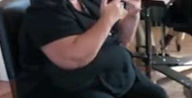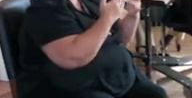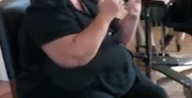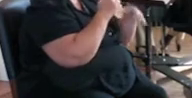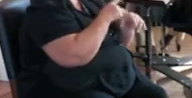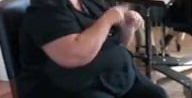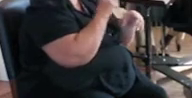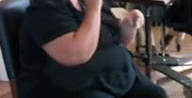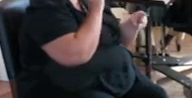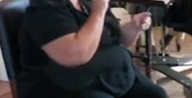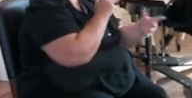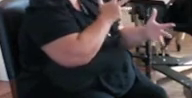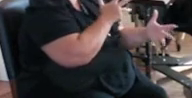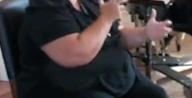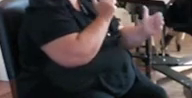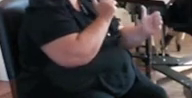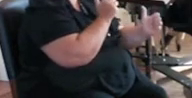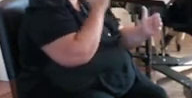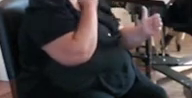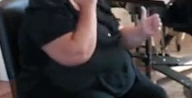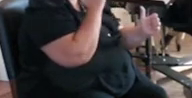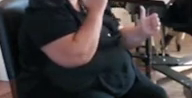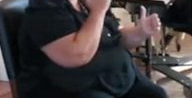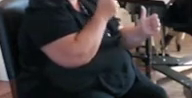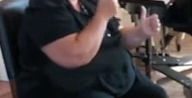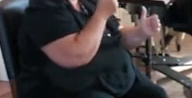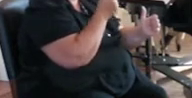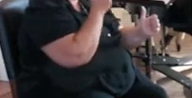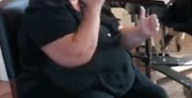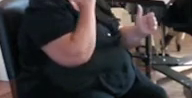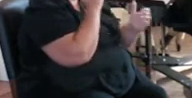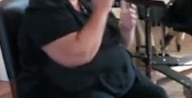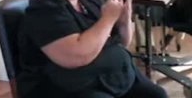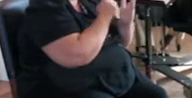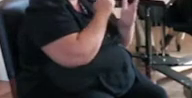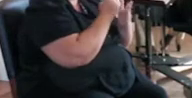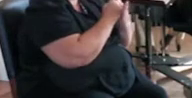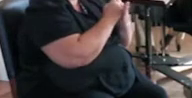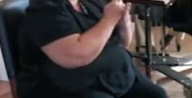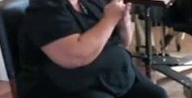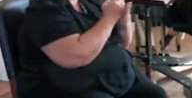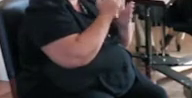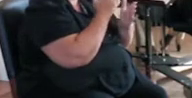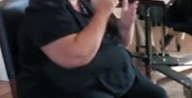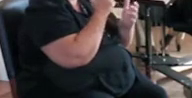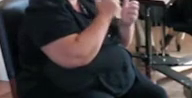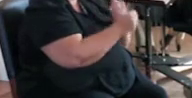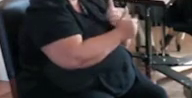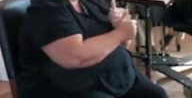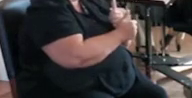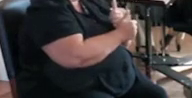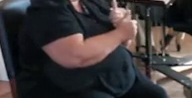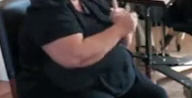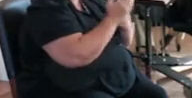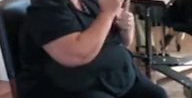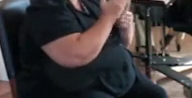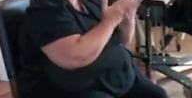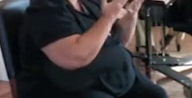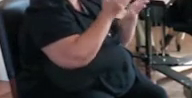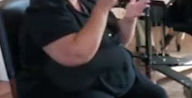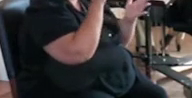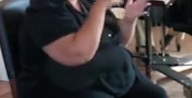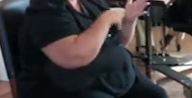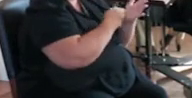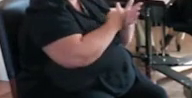So, but what I would like you to do today is, some of you already filled these out last week and turned them in, and if you